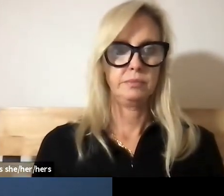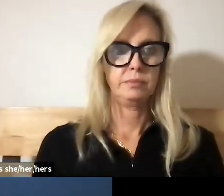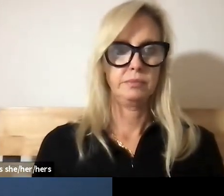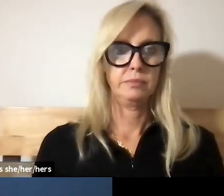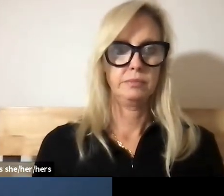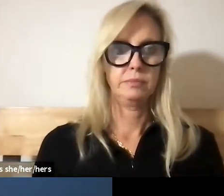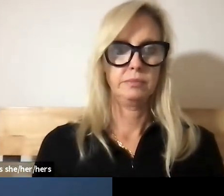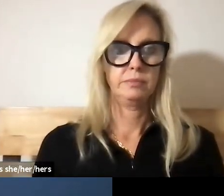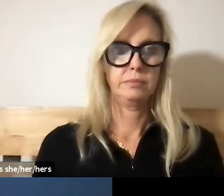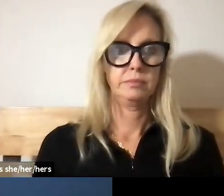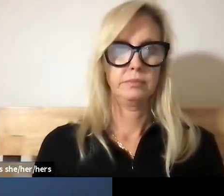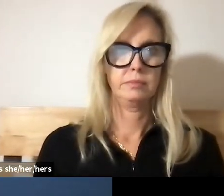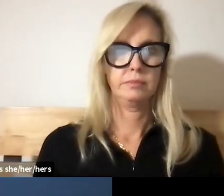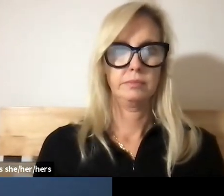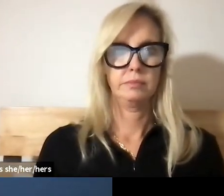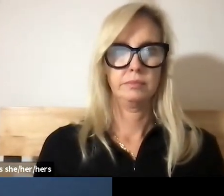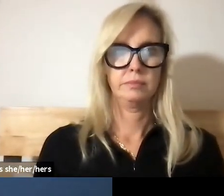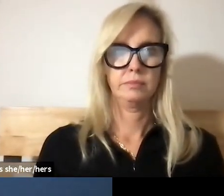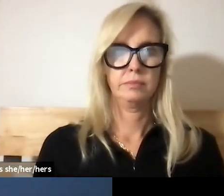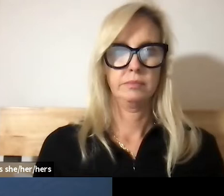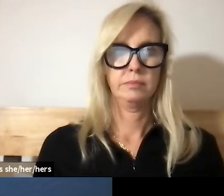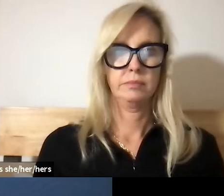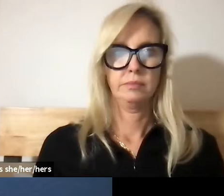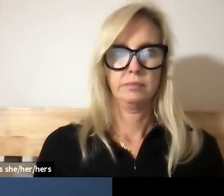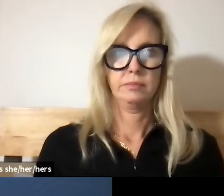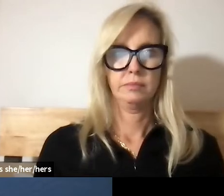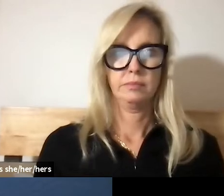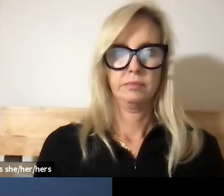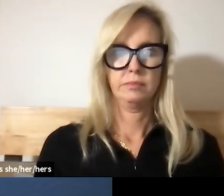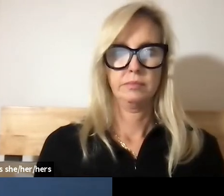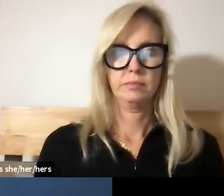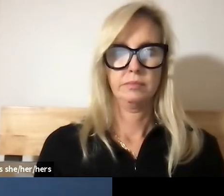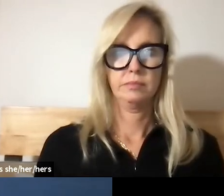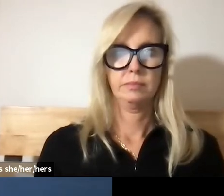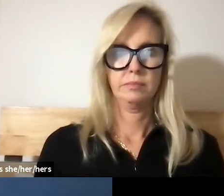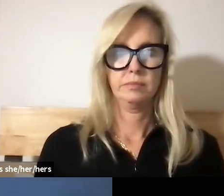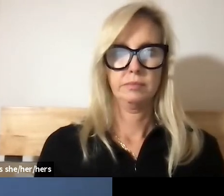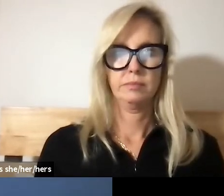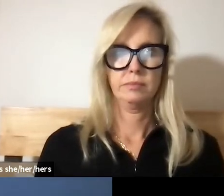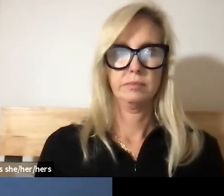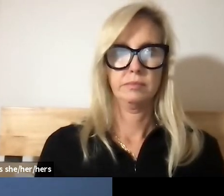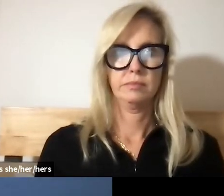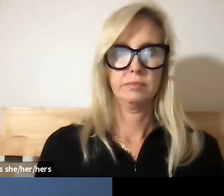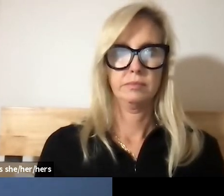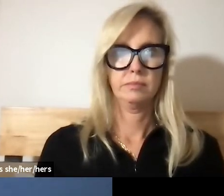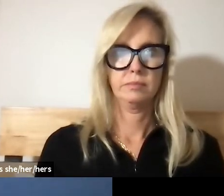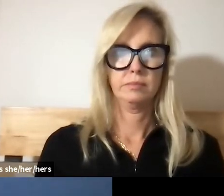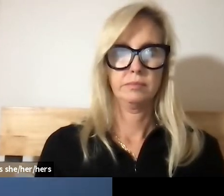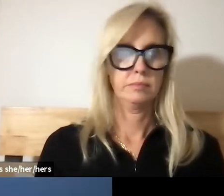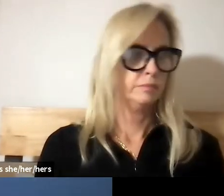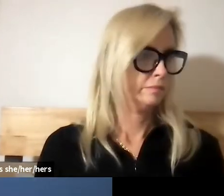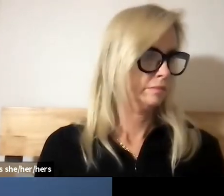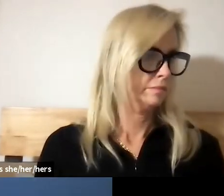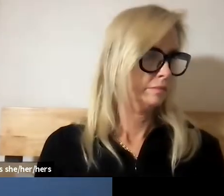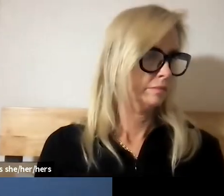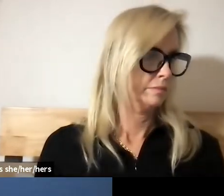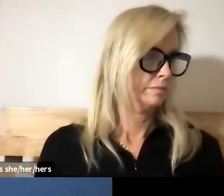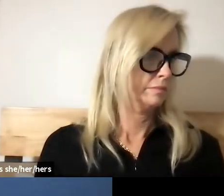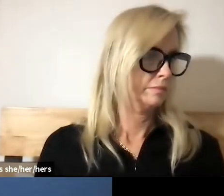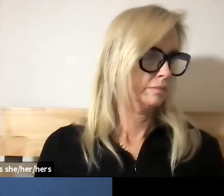marcos and love and information at dos pueblos and we have a treat for you in a few minutes that we've brought to this meeting